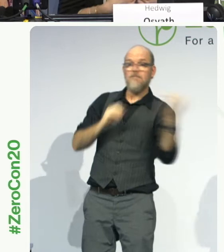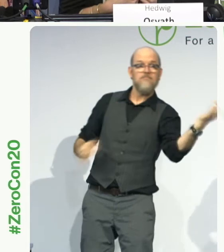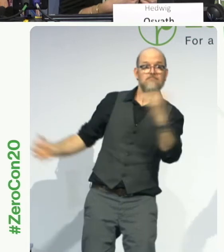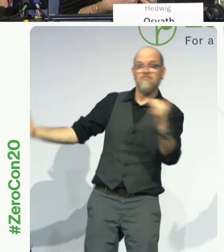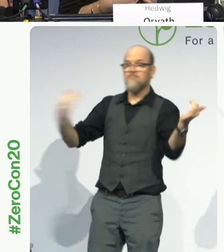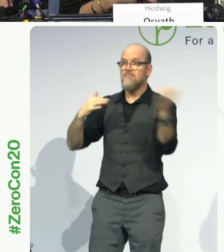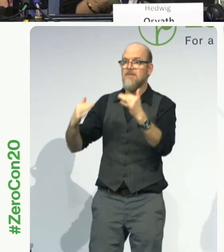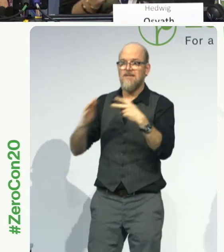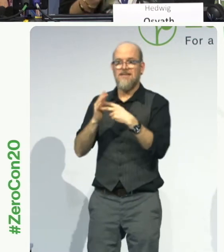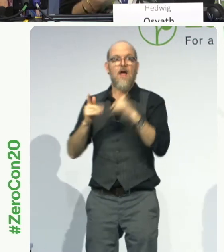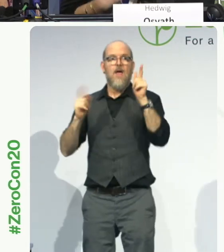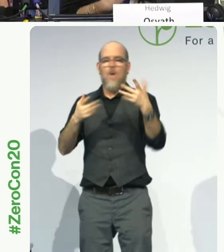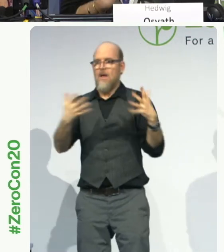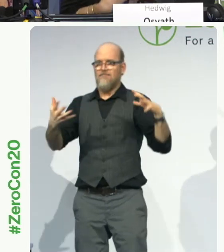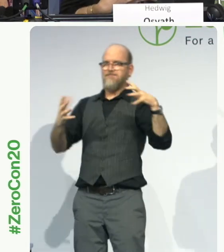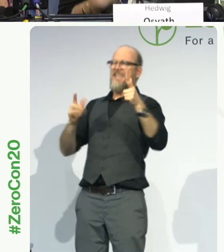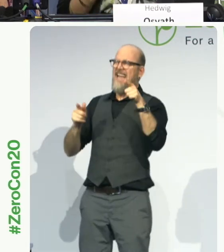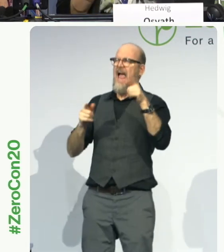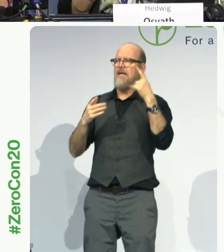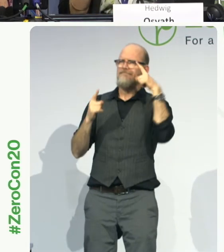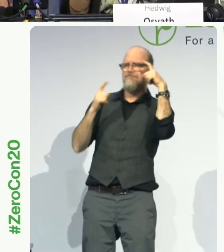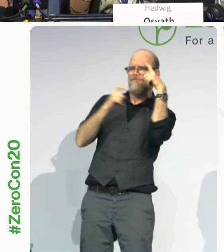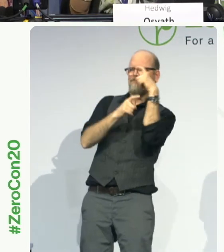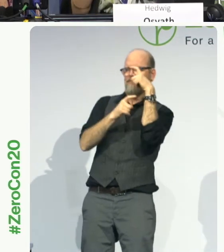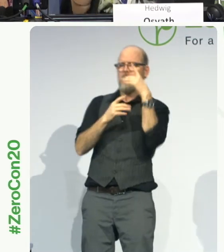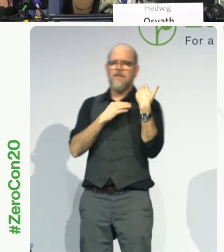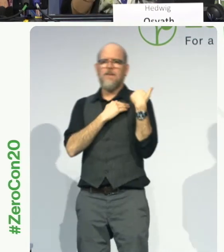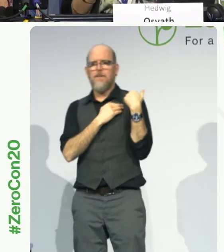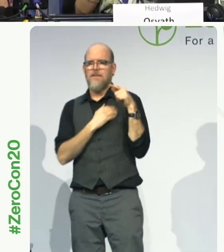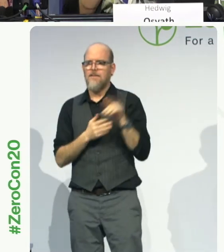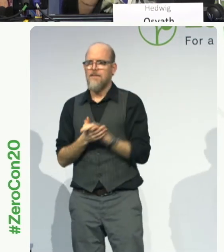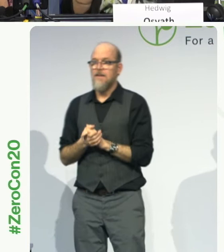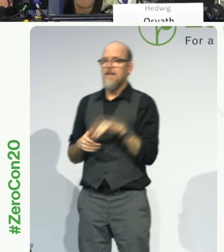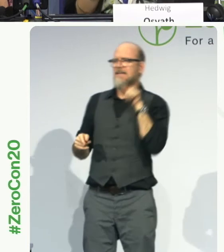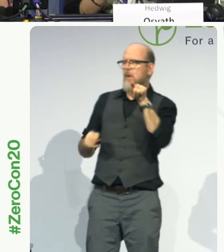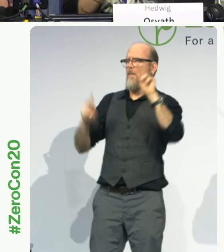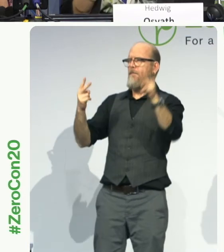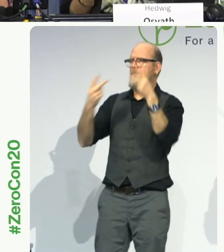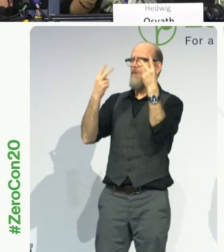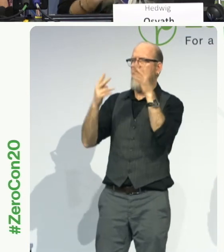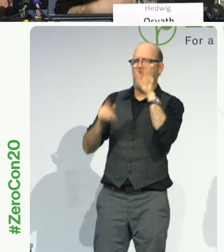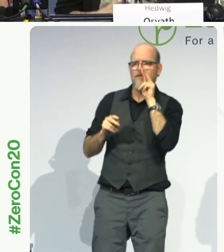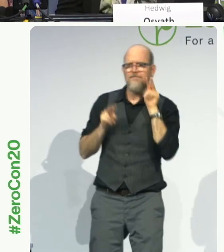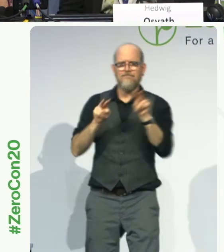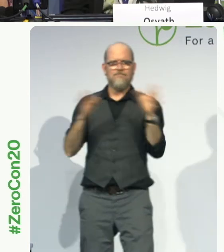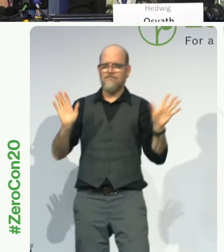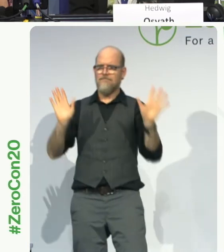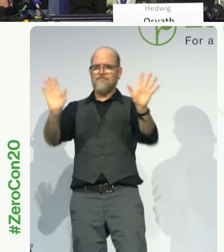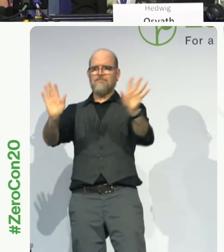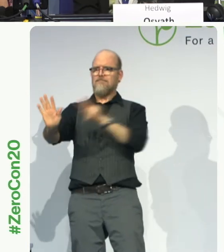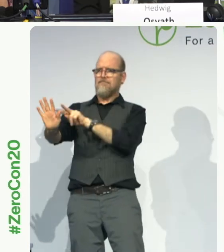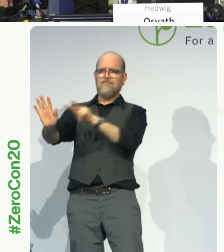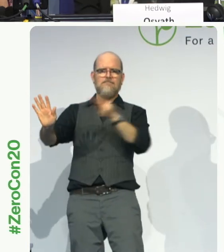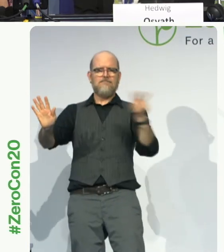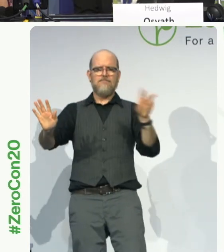means. So one important takeaway is that there needs to be a really comprehensive understanding of what